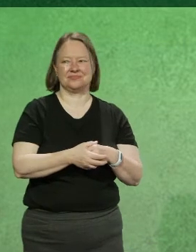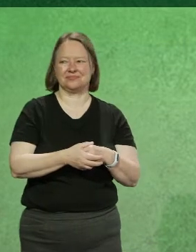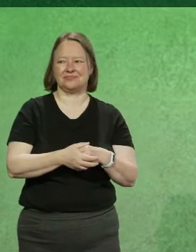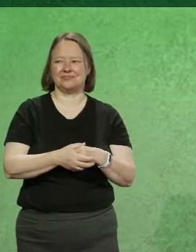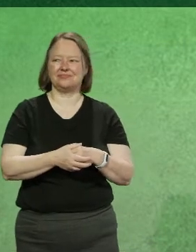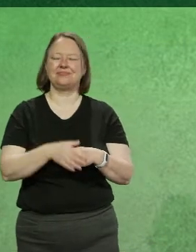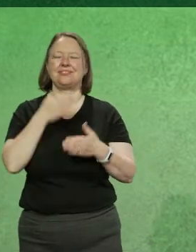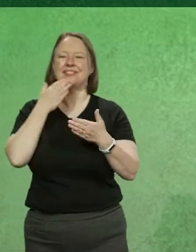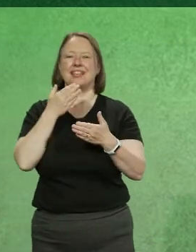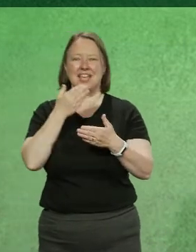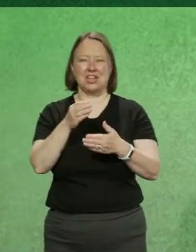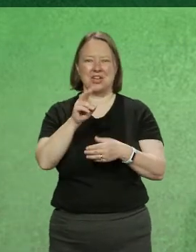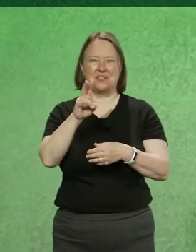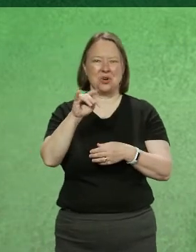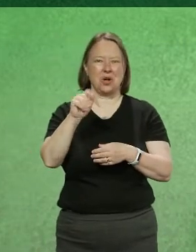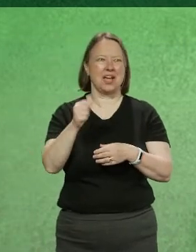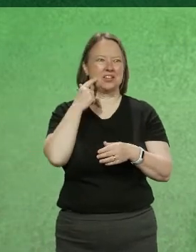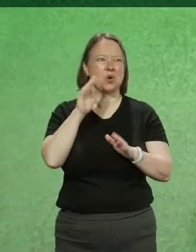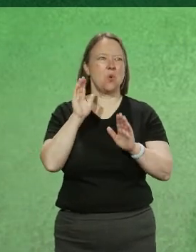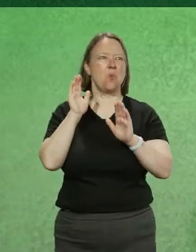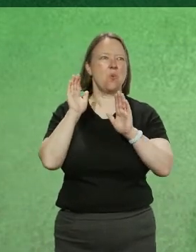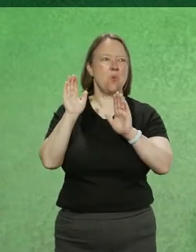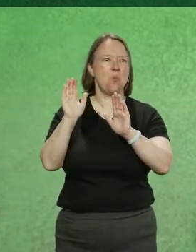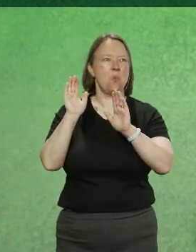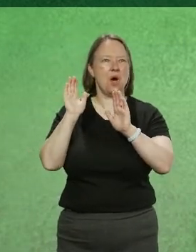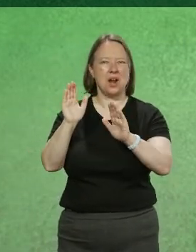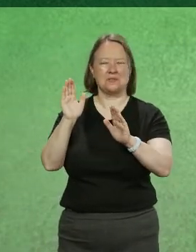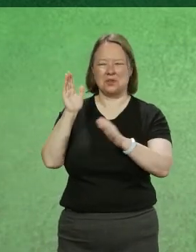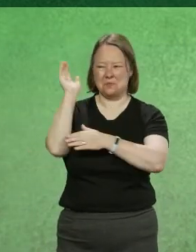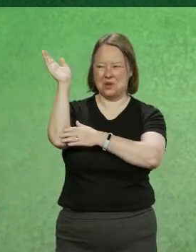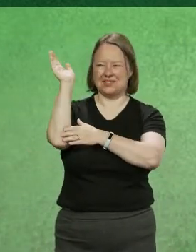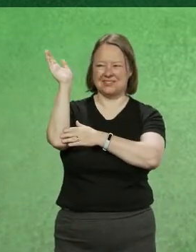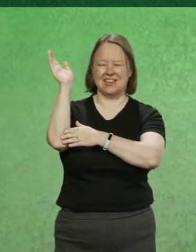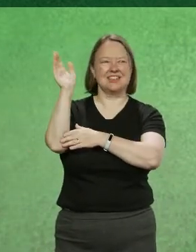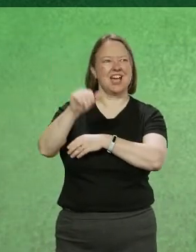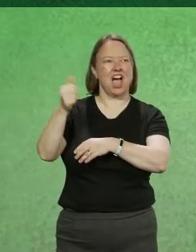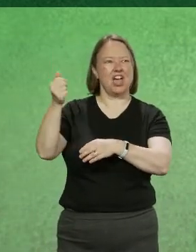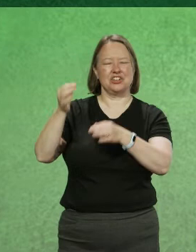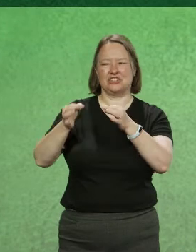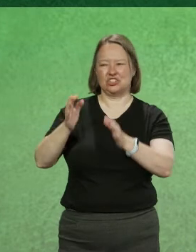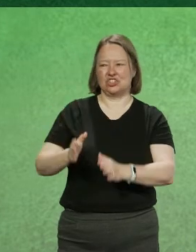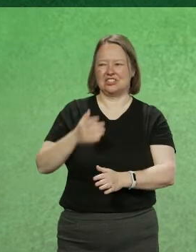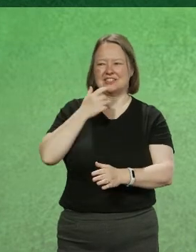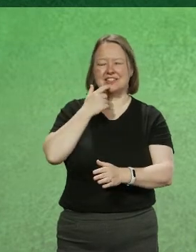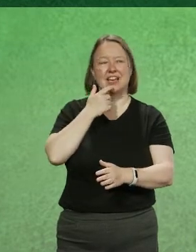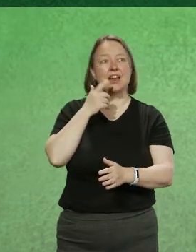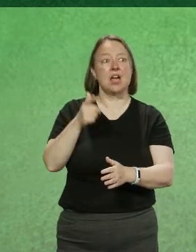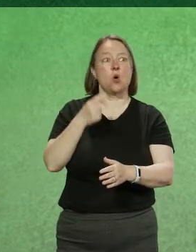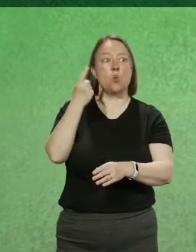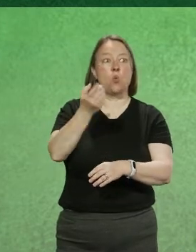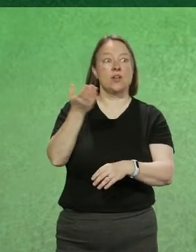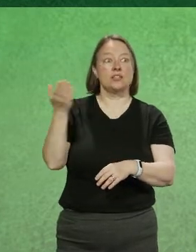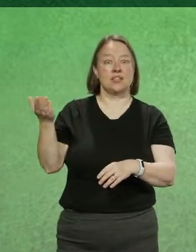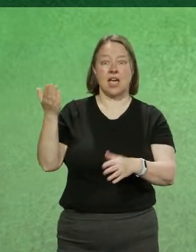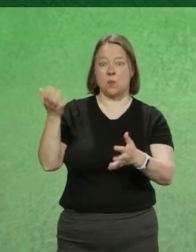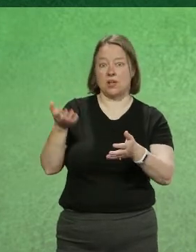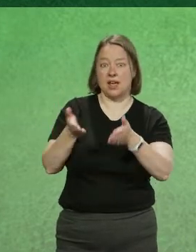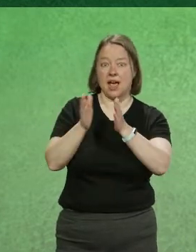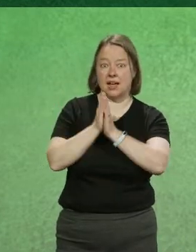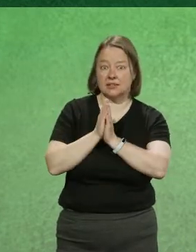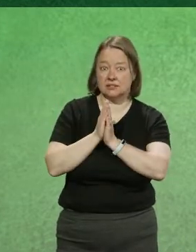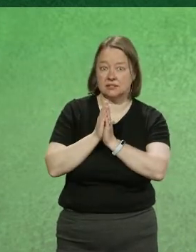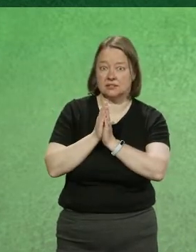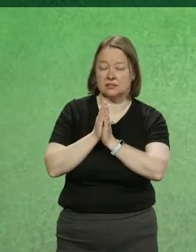Thanks, Victoria. That's a wonderful presentation, as the other judges have said. And one thing I wanted to ask you